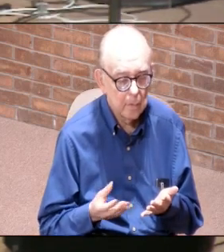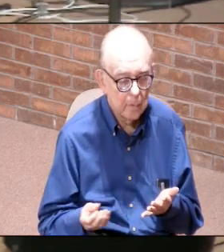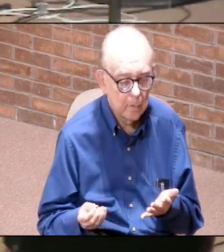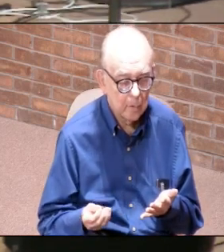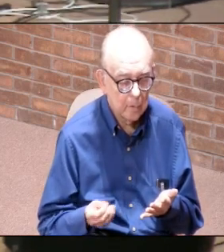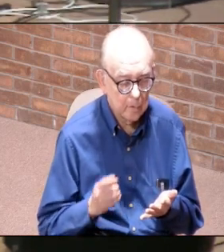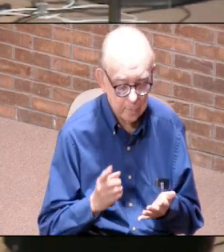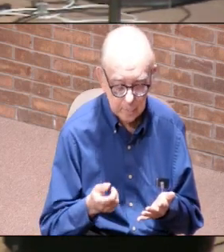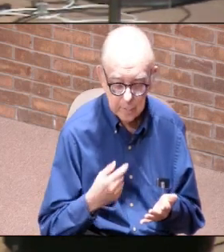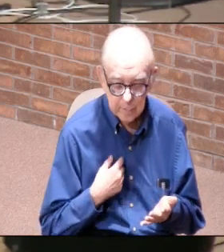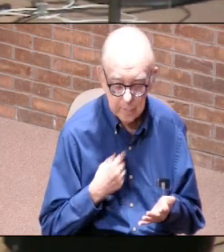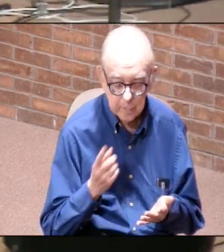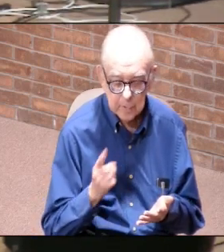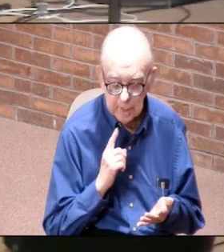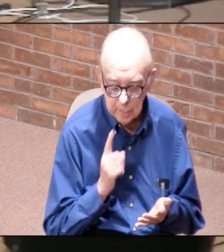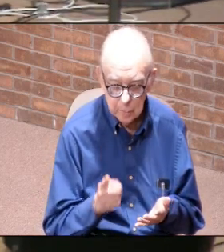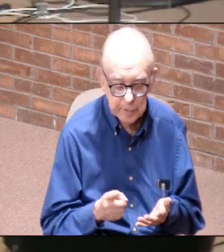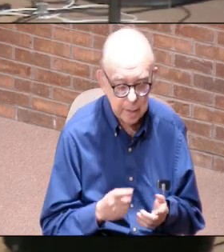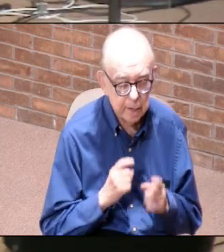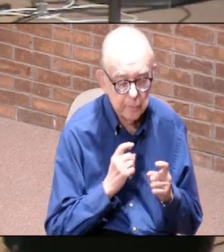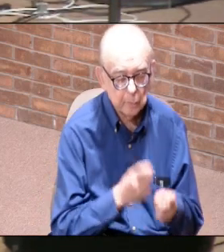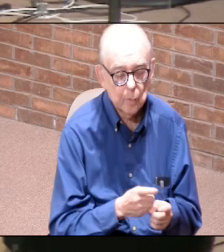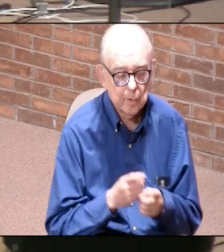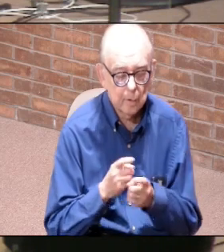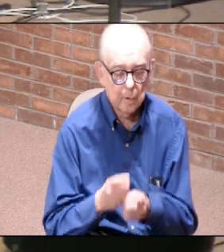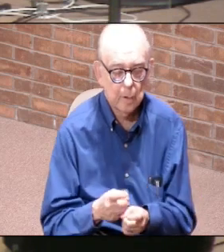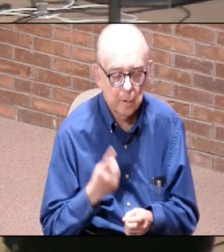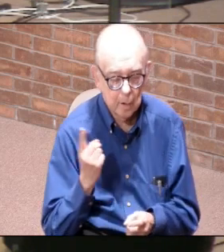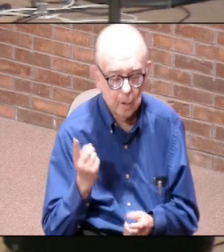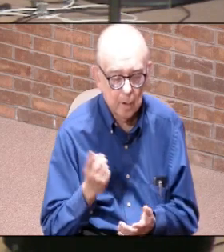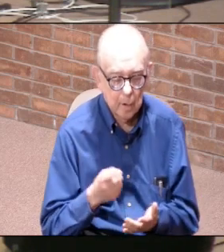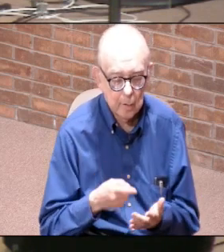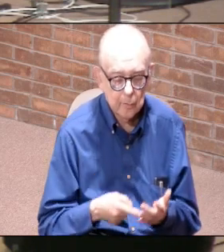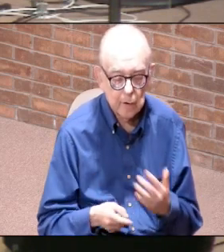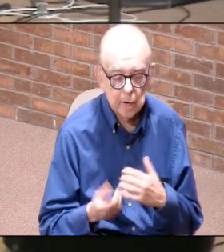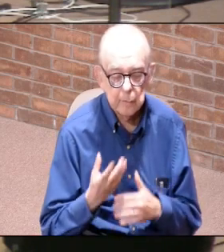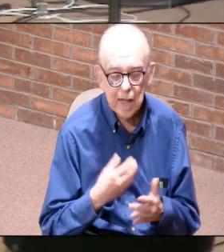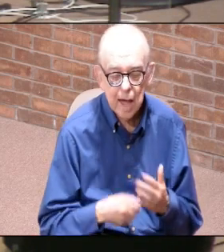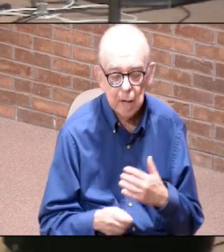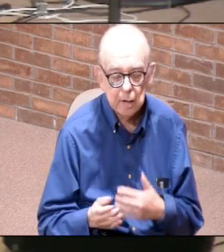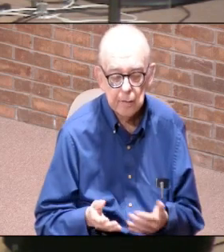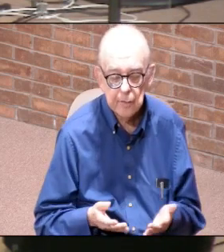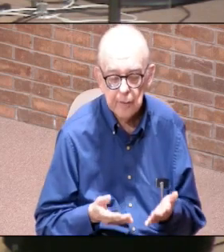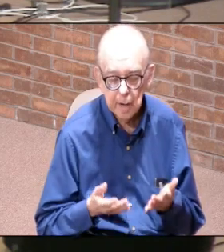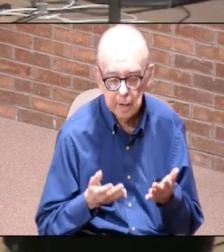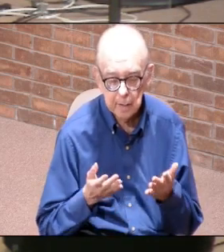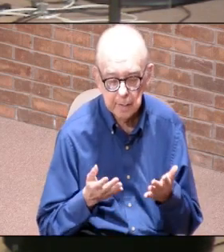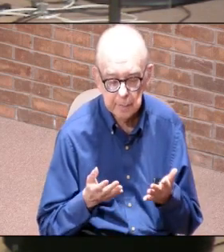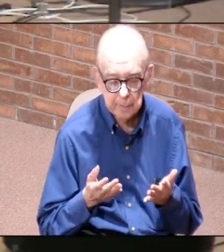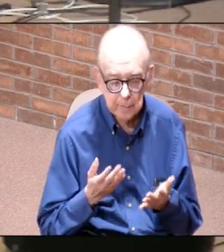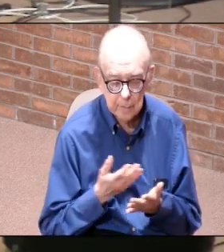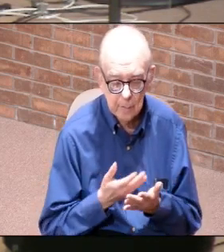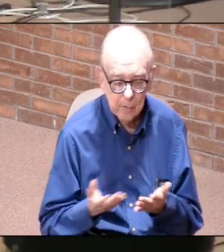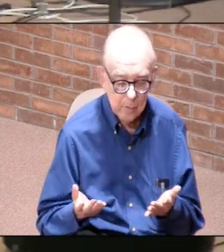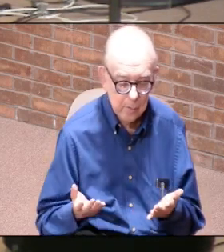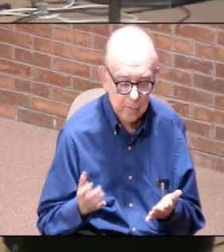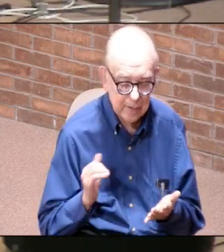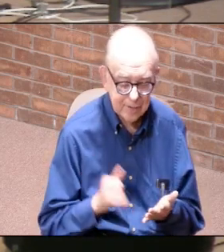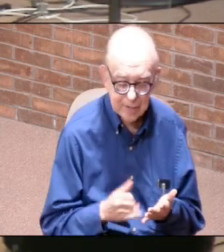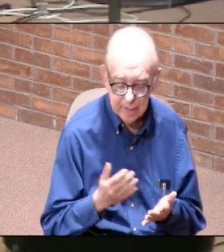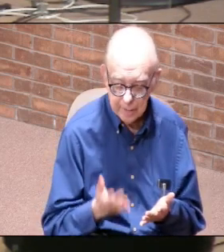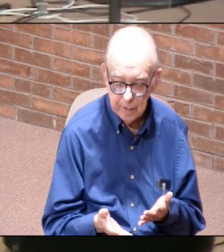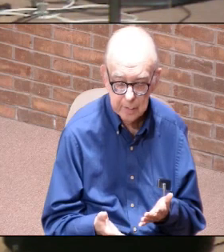And you and I are going to be rewarded for what comes out. The stuff that's hay and